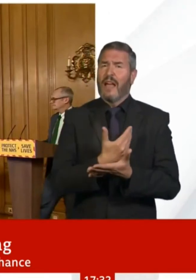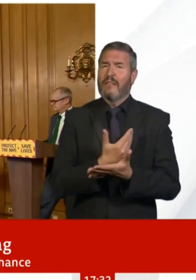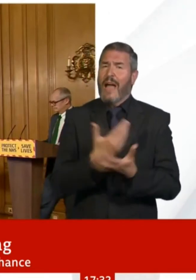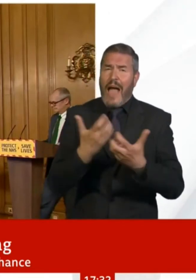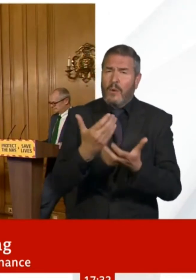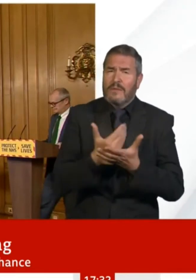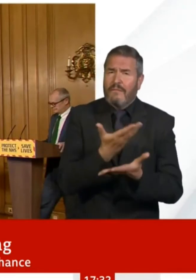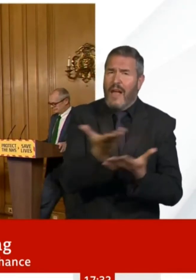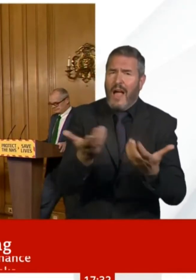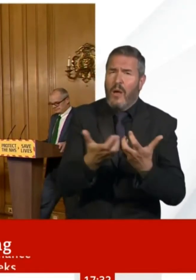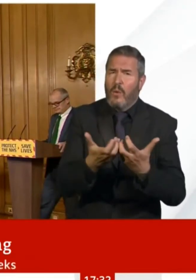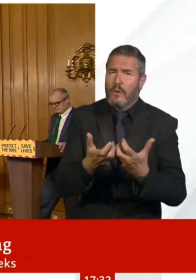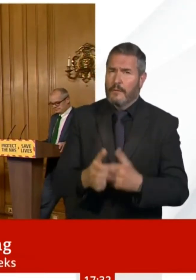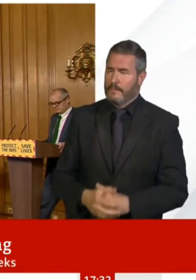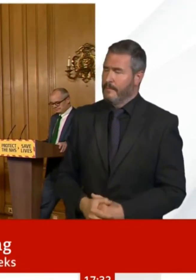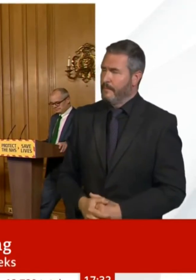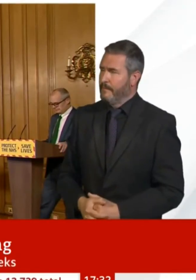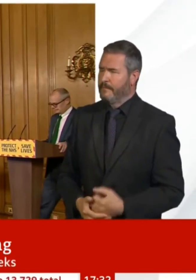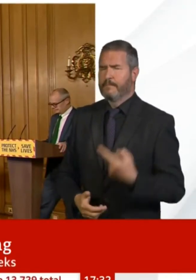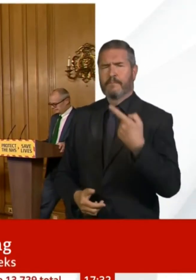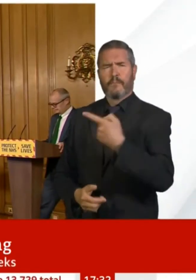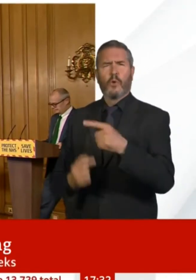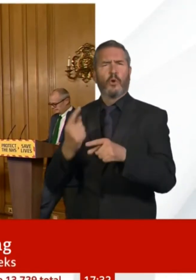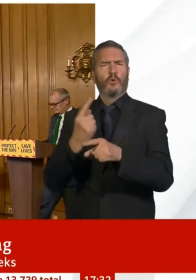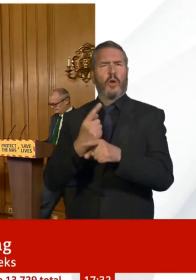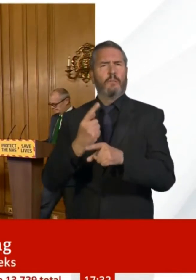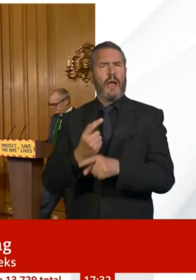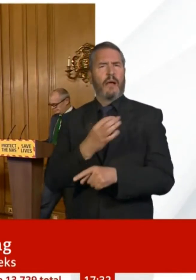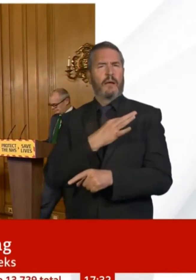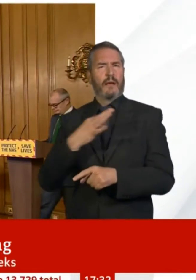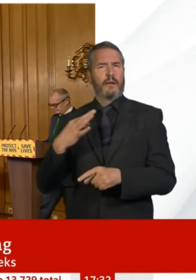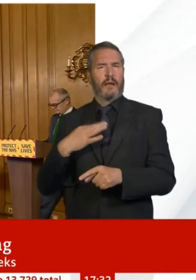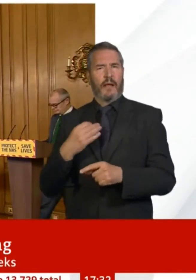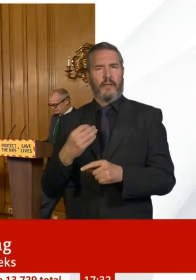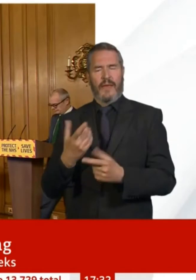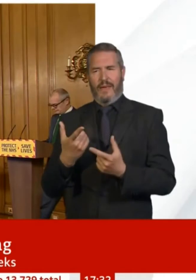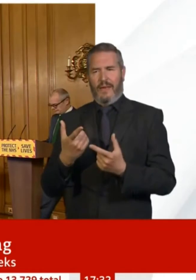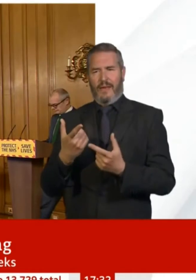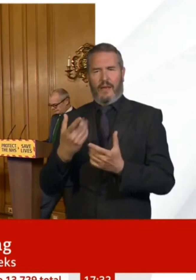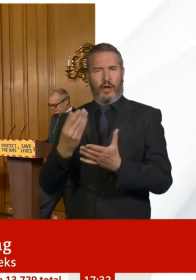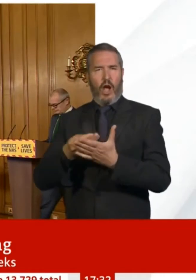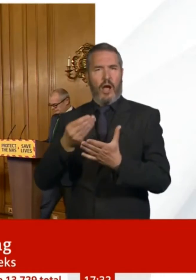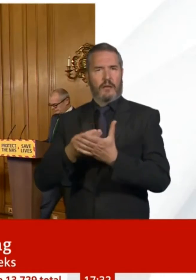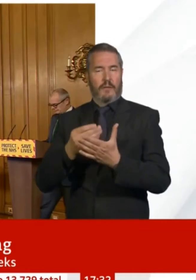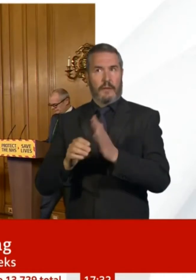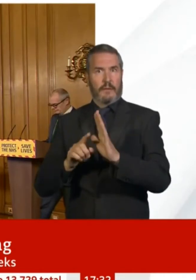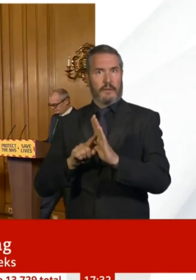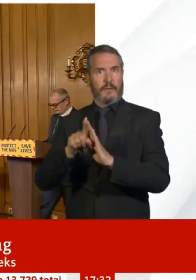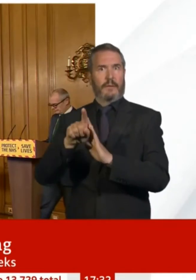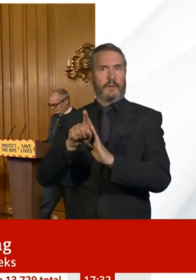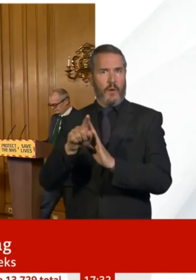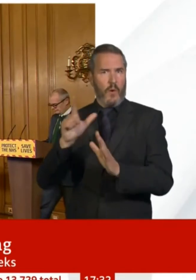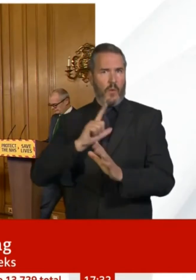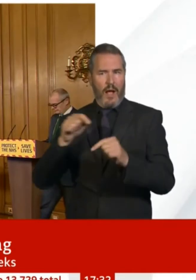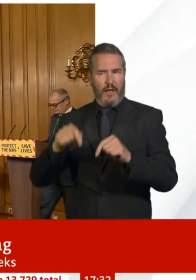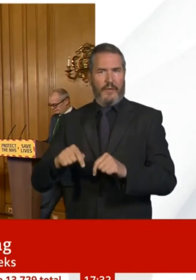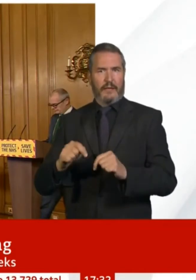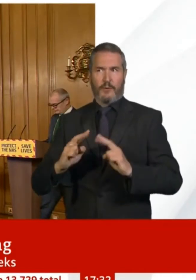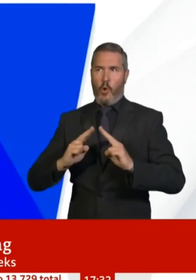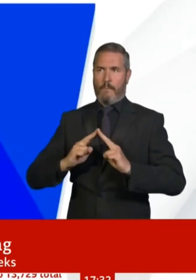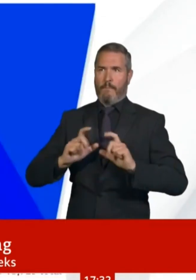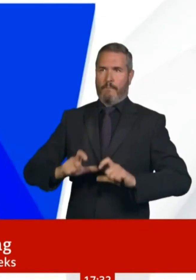just ask Professor Whitty, you talk very openly there about the indirect costs, their indirect deaths that arise effectively as a result of the